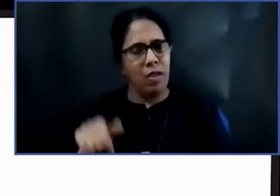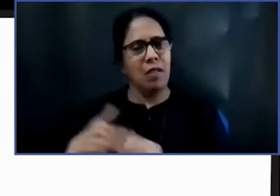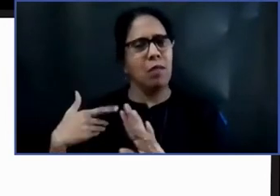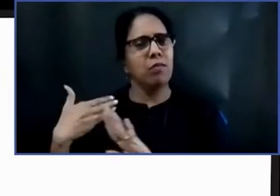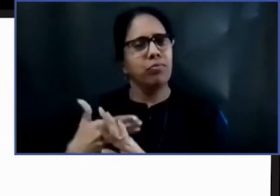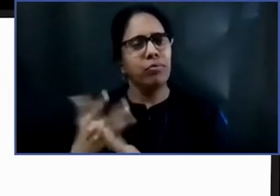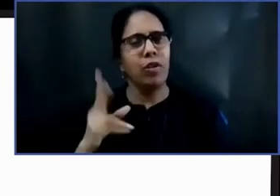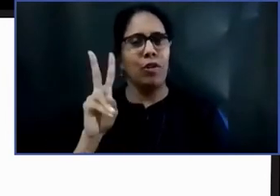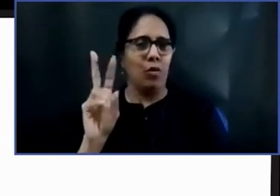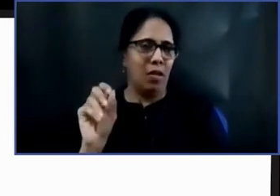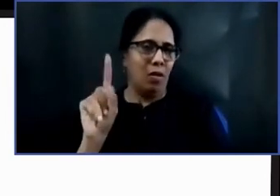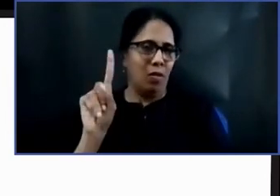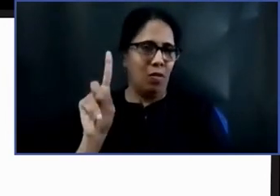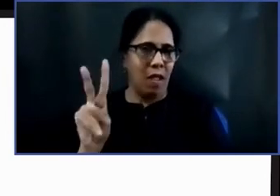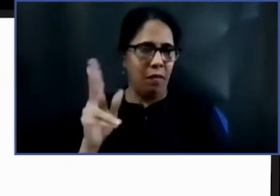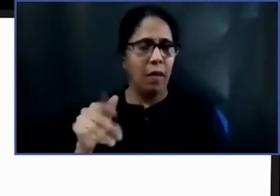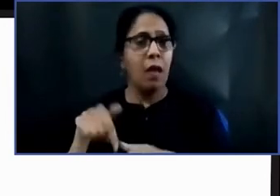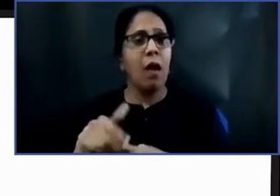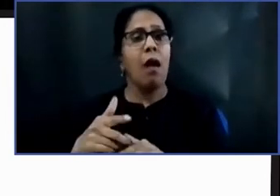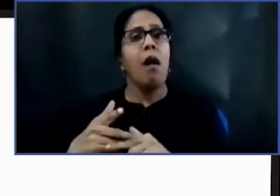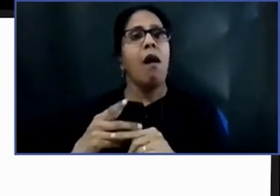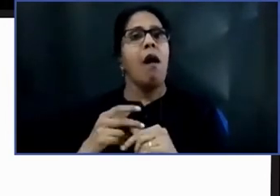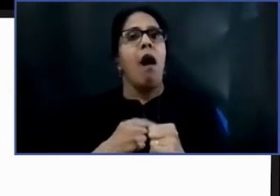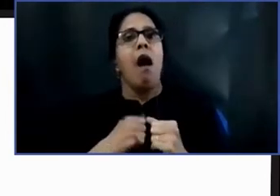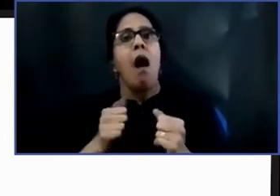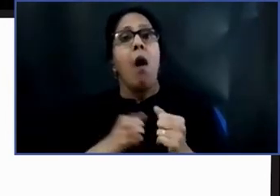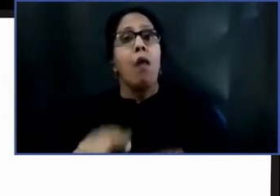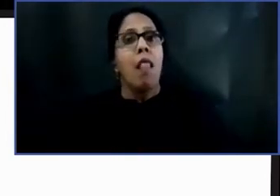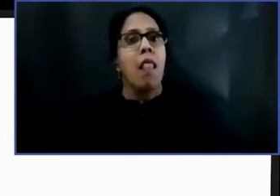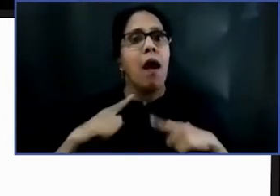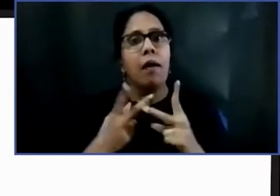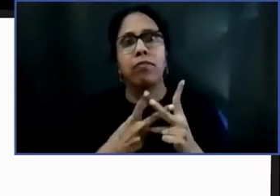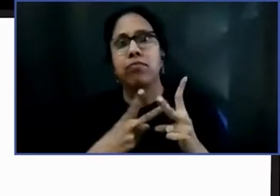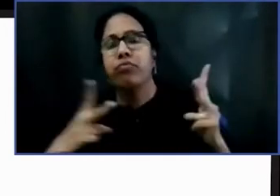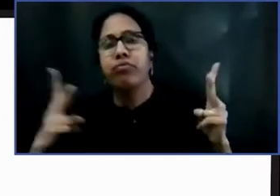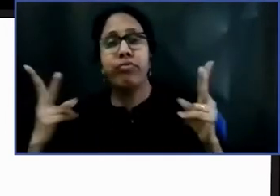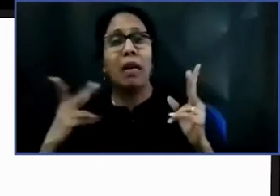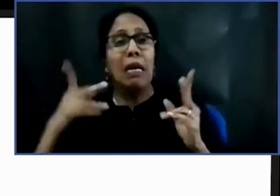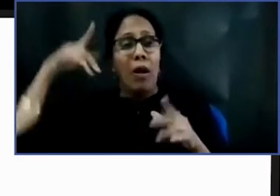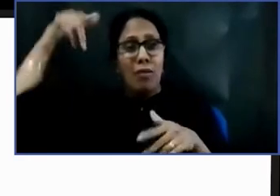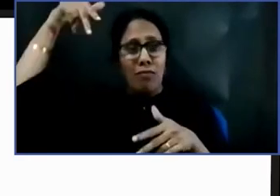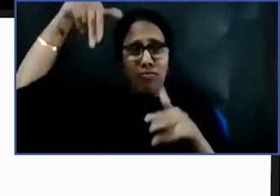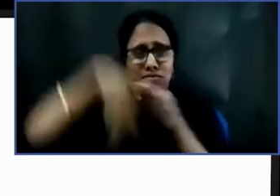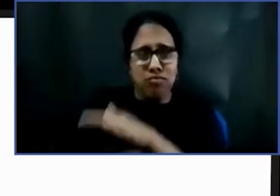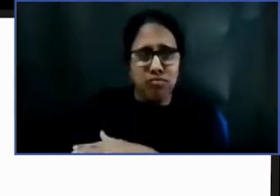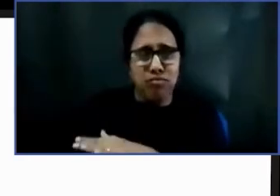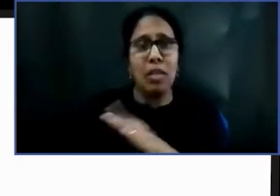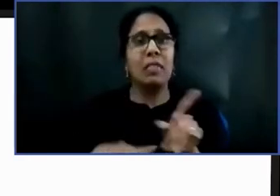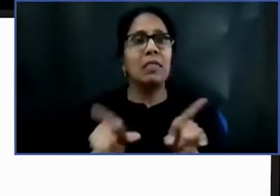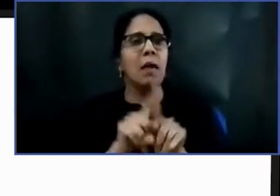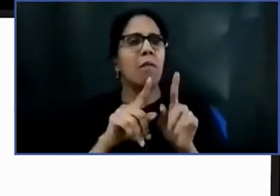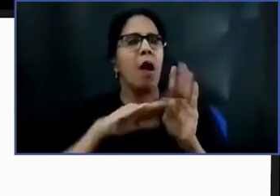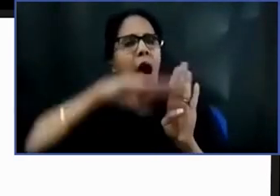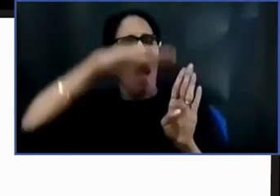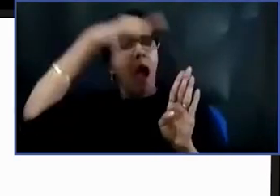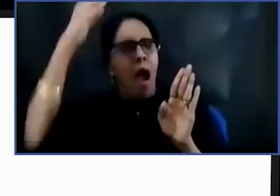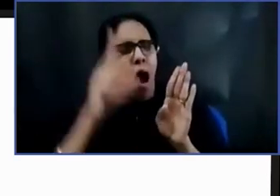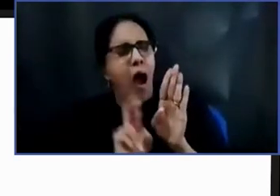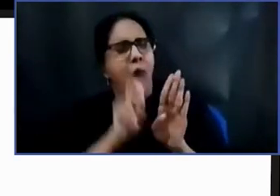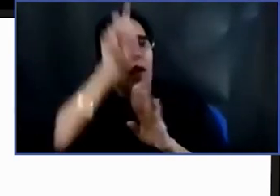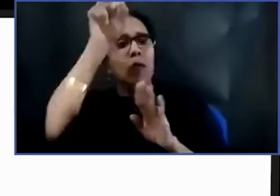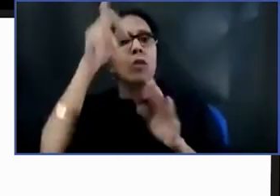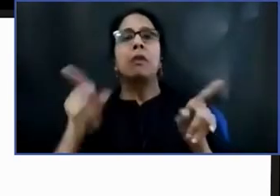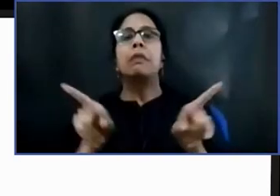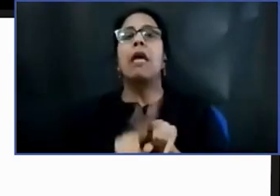I've had an adventurous life so far, as deep as an ocean's dive and as high as a mountain's climb. As a child, I